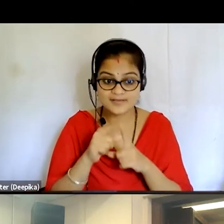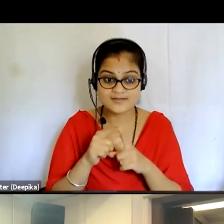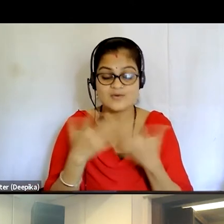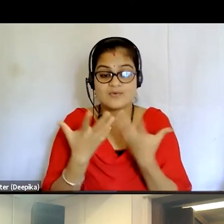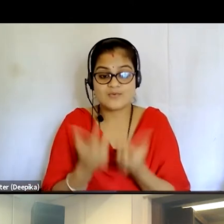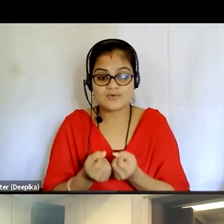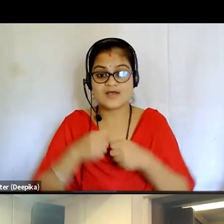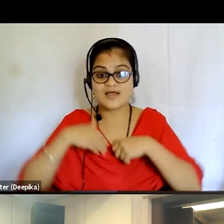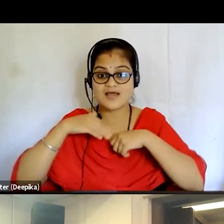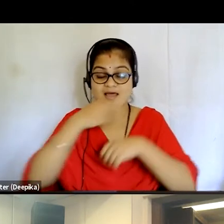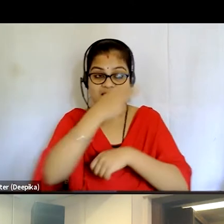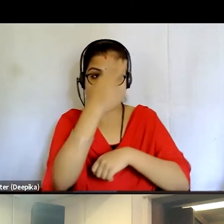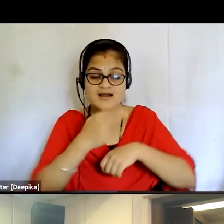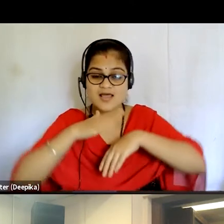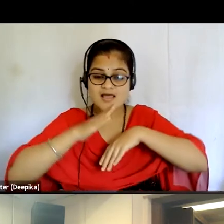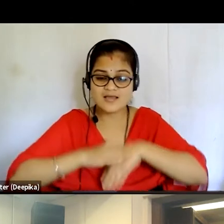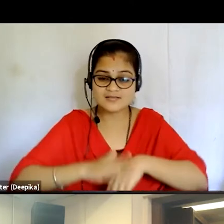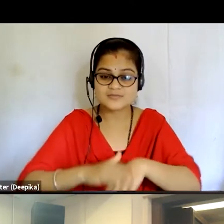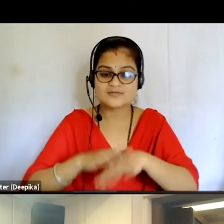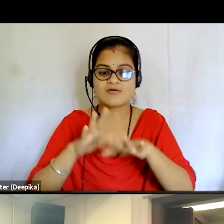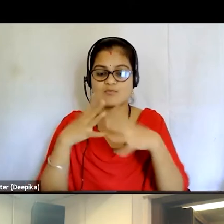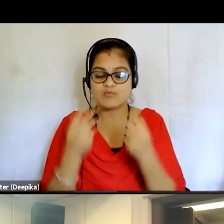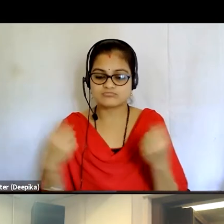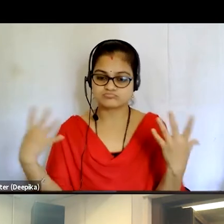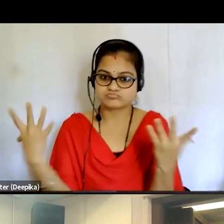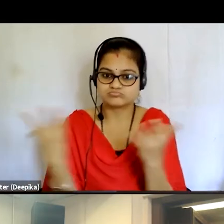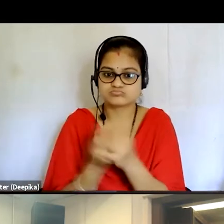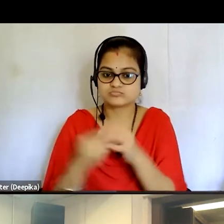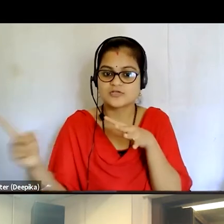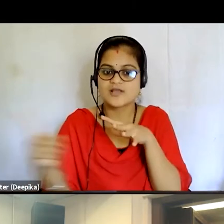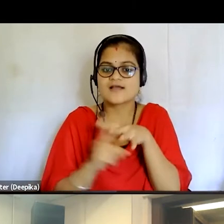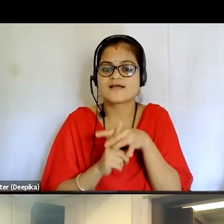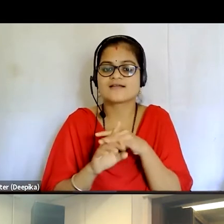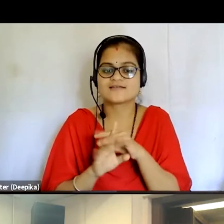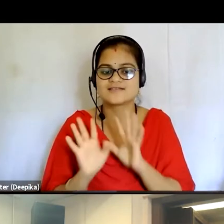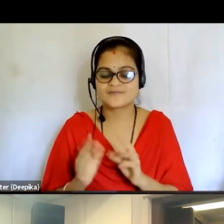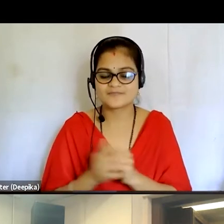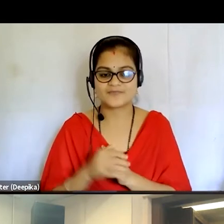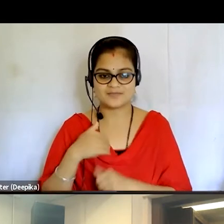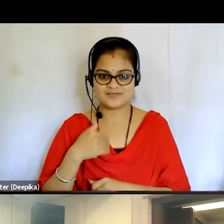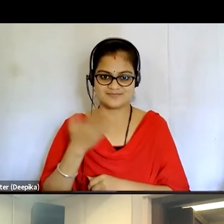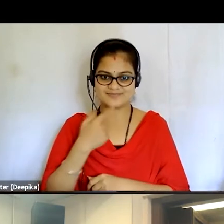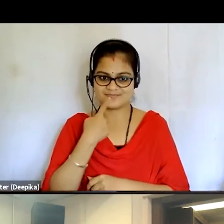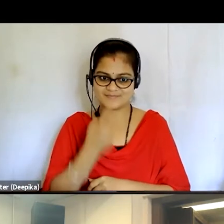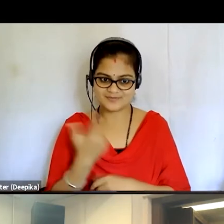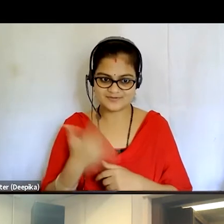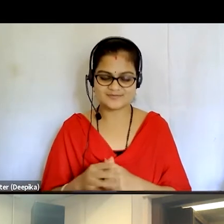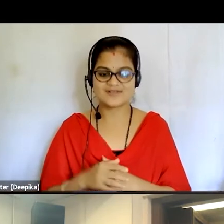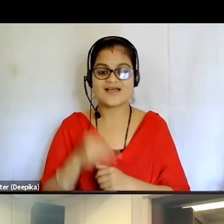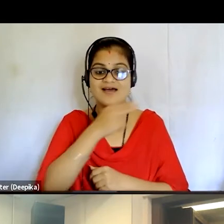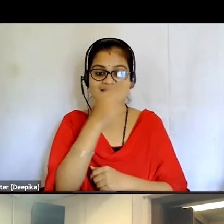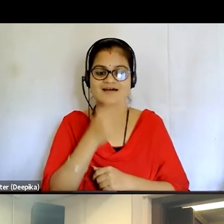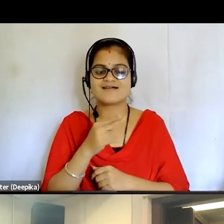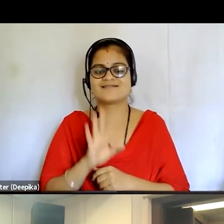the experience of art, to be inclusive. And it's really, as I said, the democratization of art in a